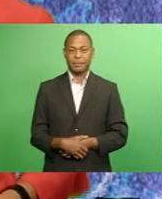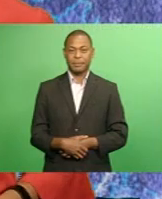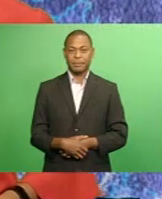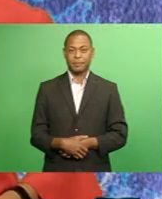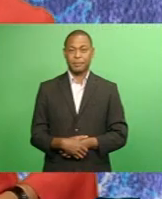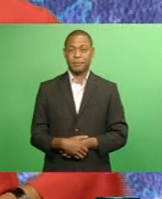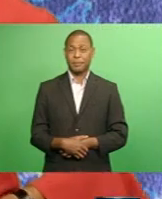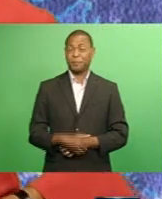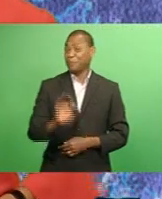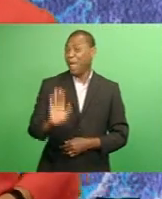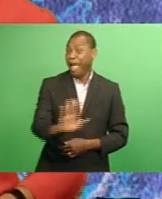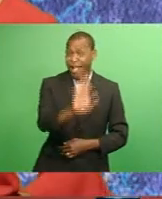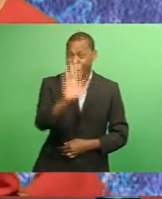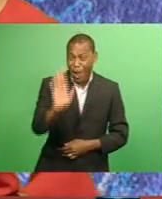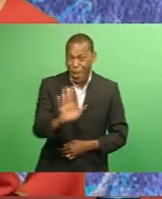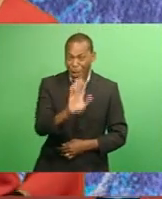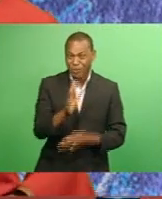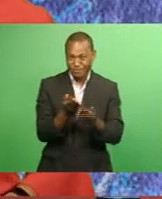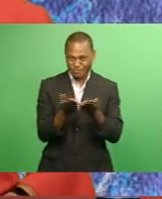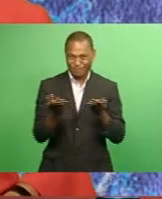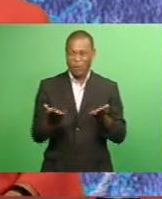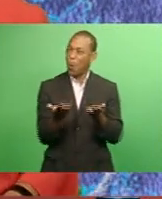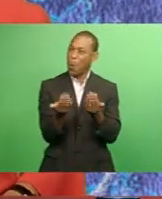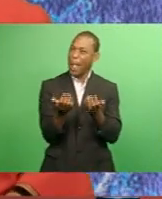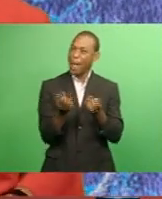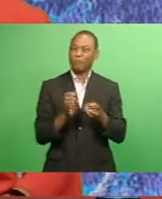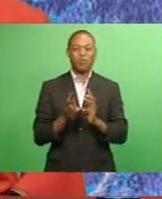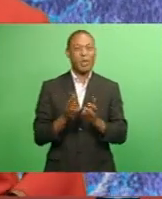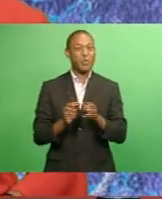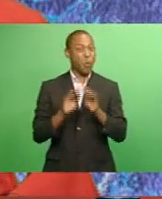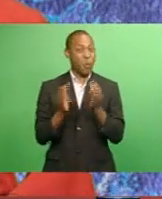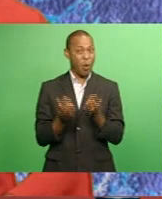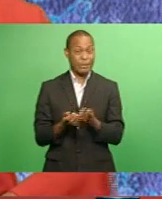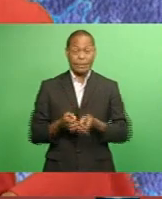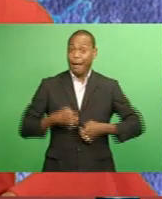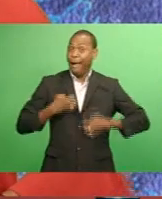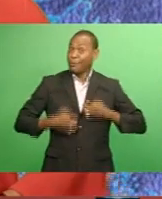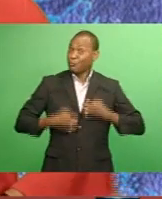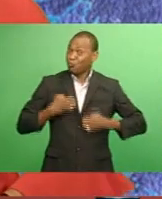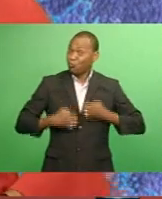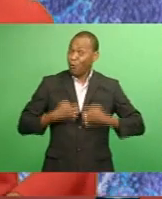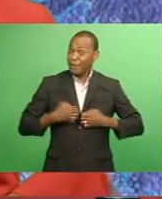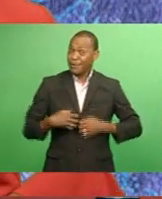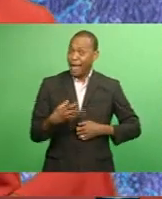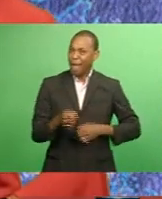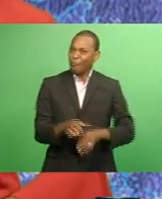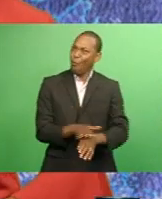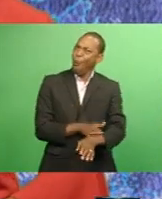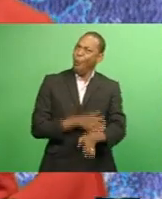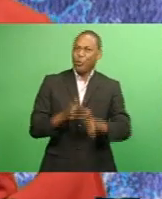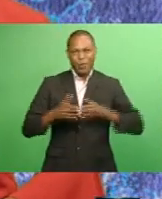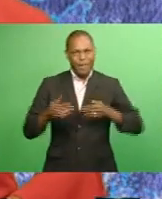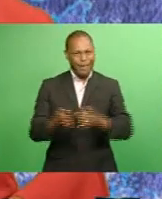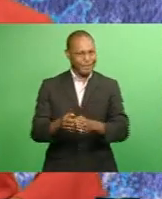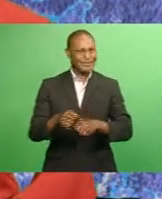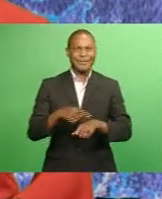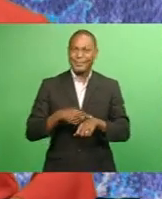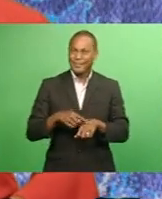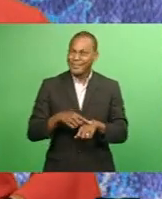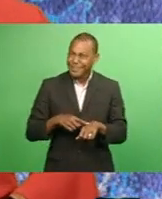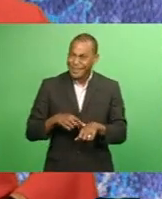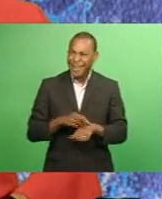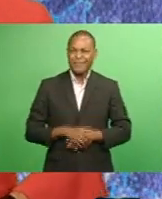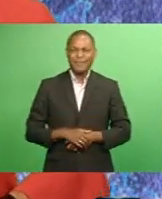A big hello to you and welcome to the Weather World. Are you excited for the upcoming long Easter holidays? Well, I'm pretty sure